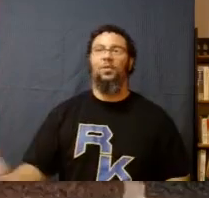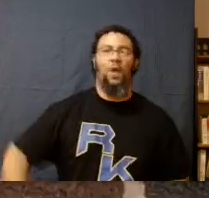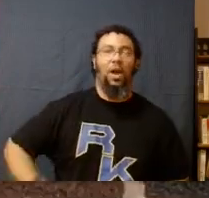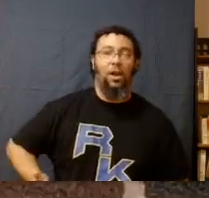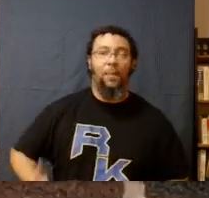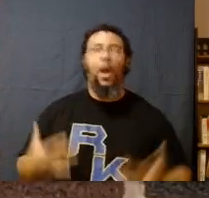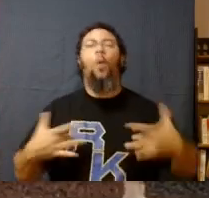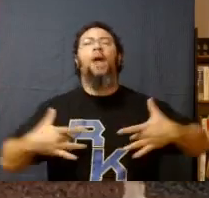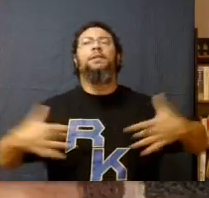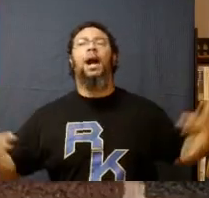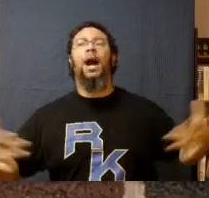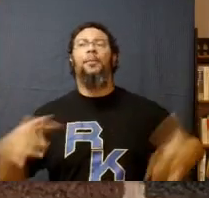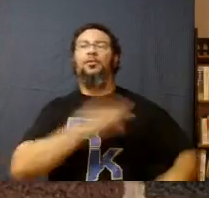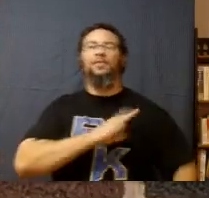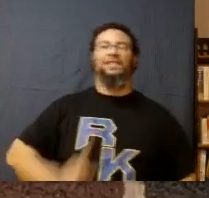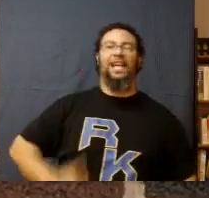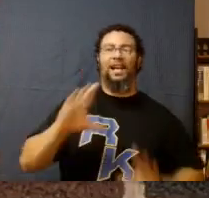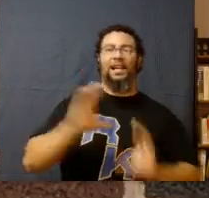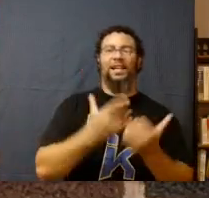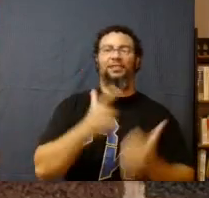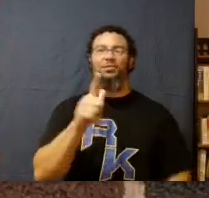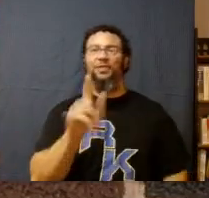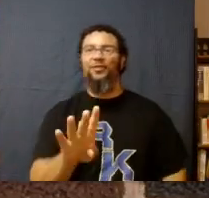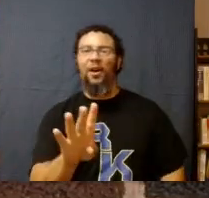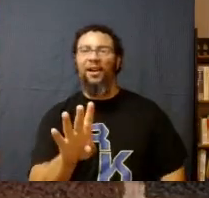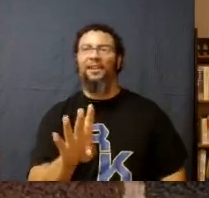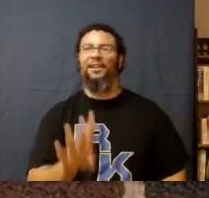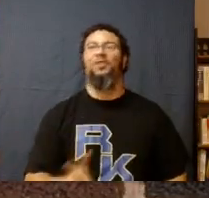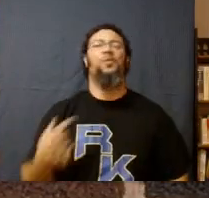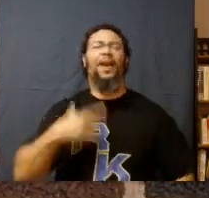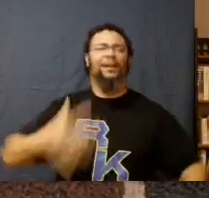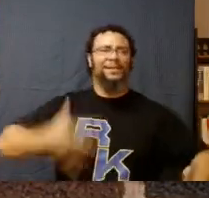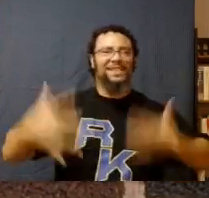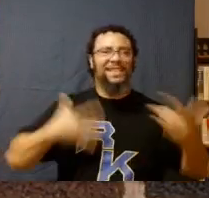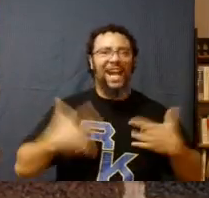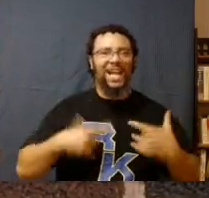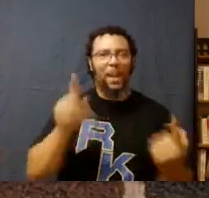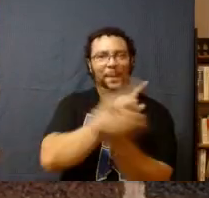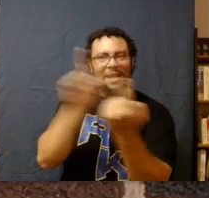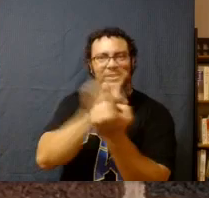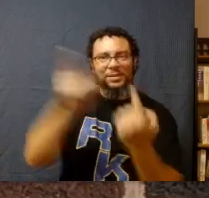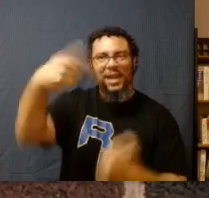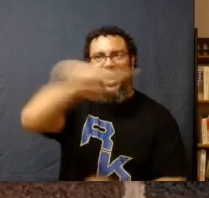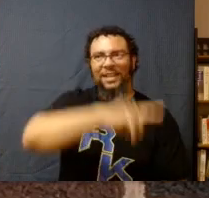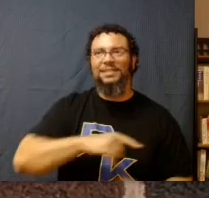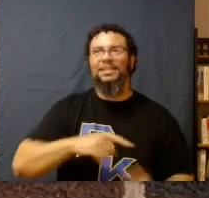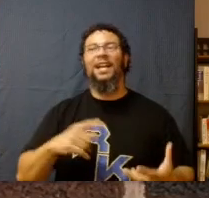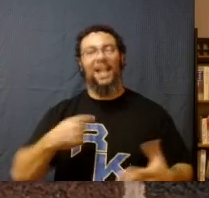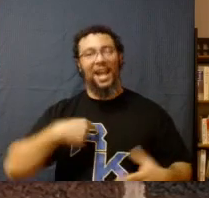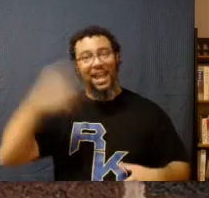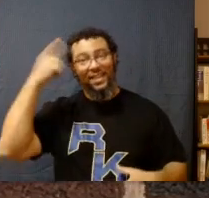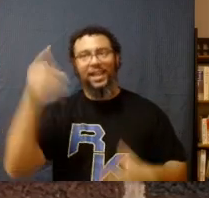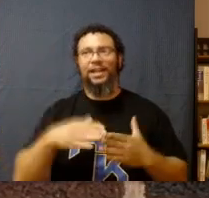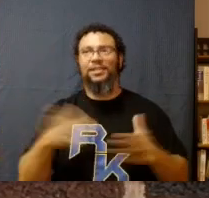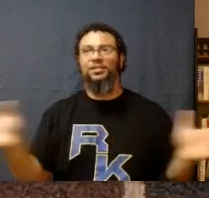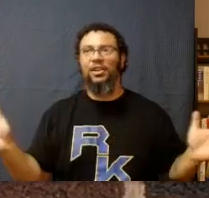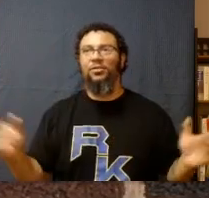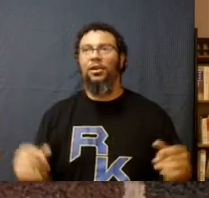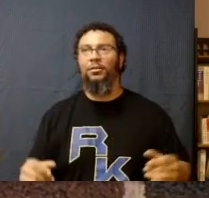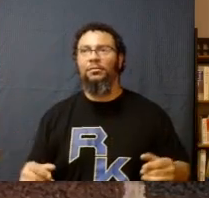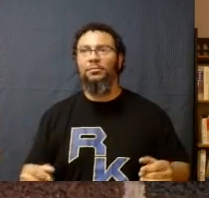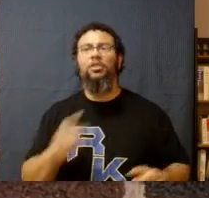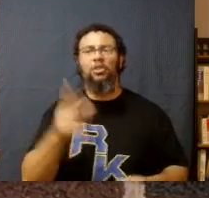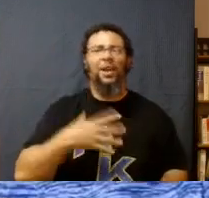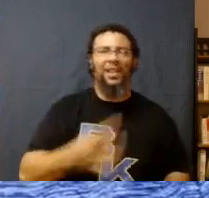What is up, Rufus King, class of 2024? We are so excited to meet you guys, and I think in general, you're going to